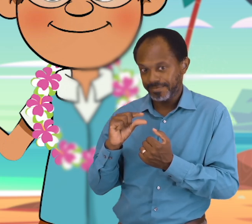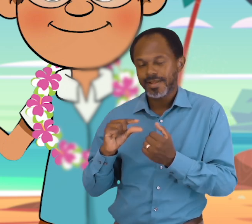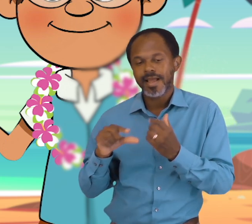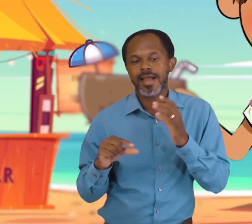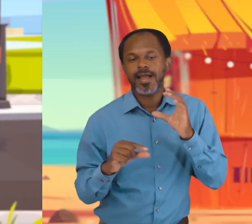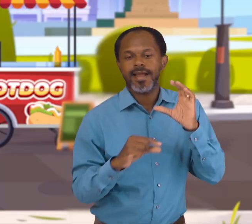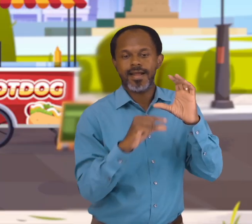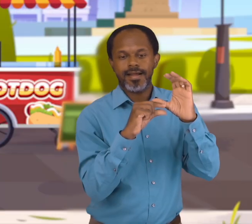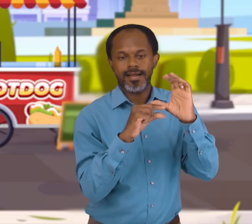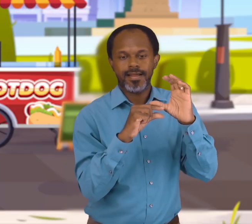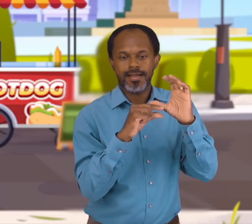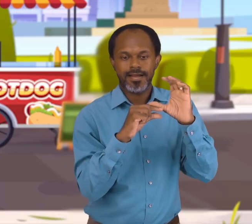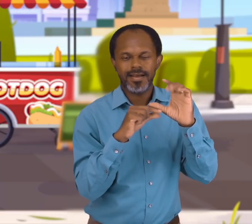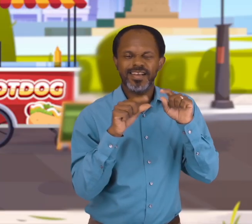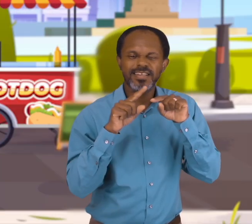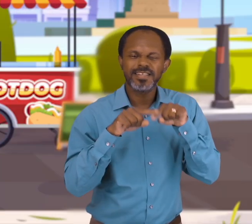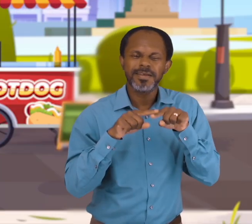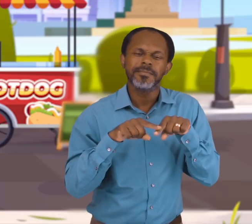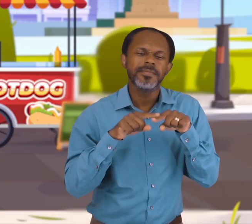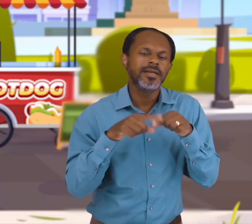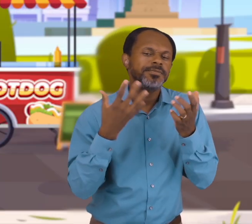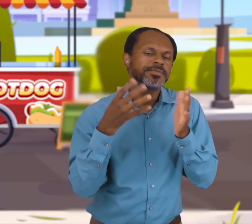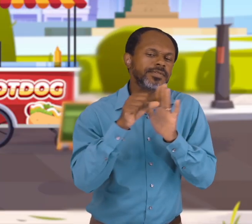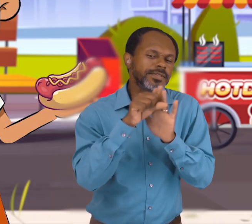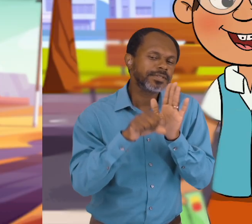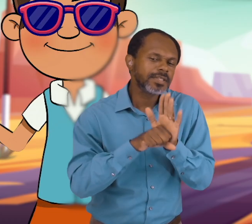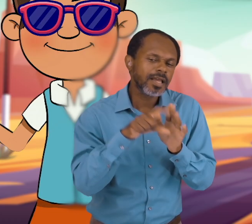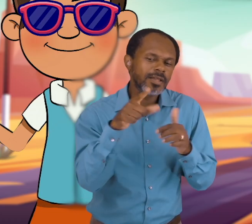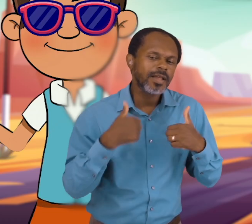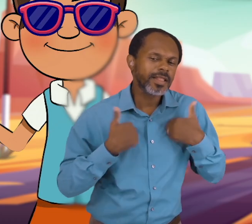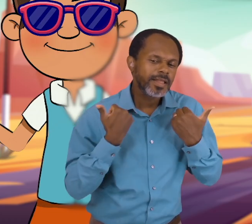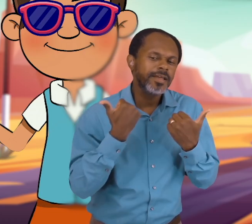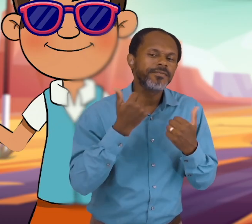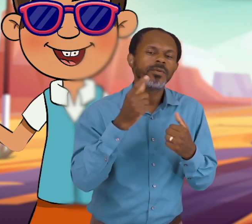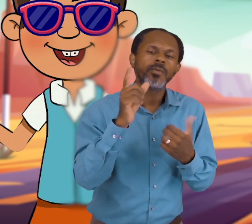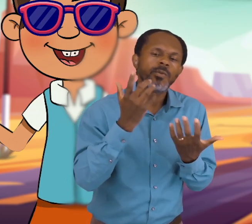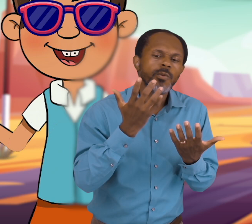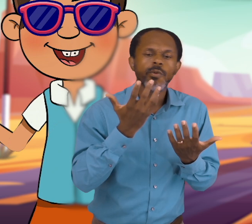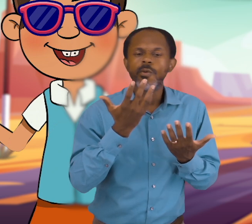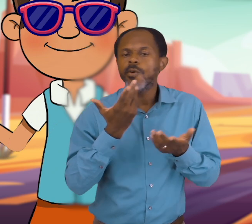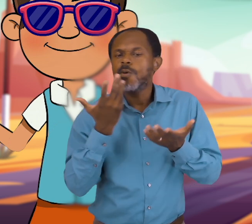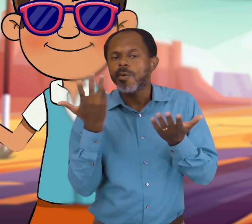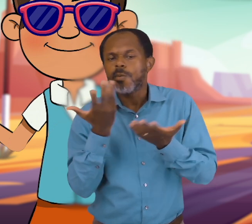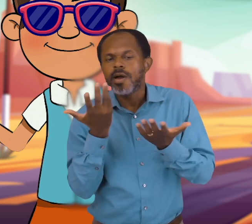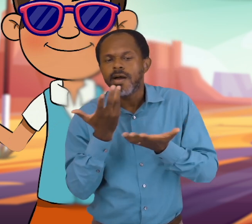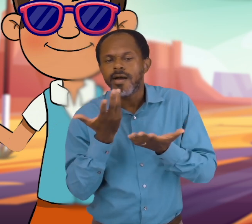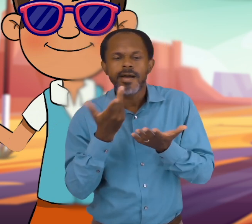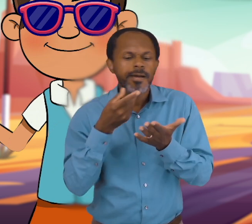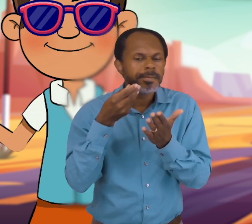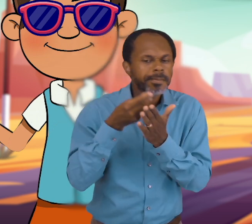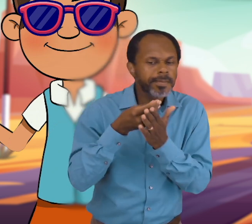changes depending on what state you live in and what item you are purchasing.